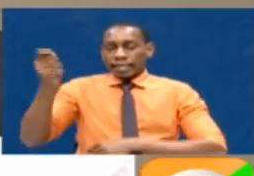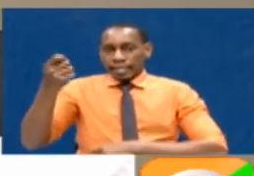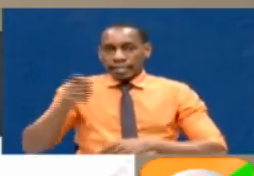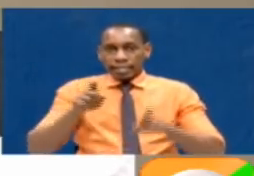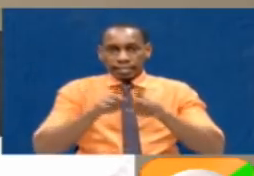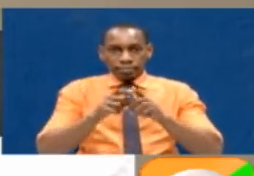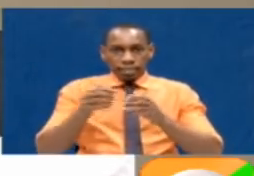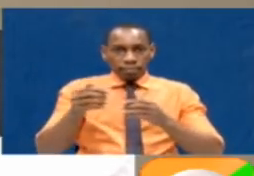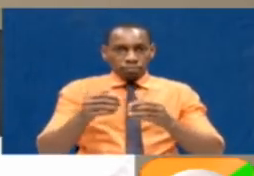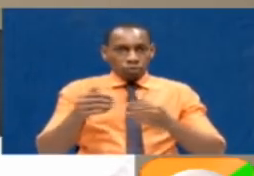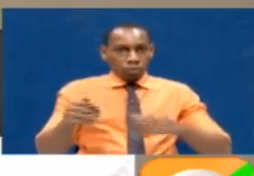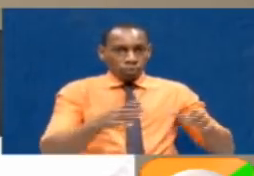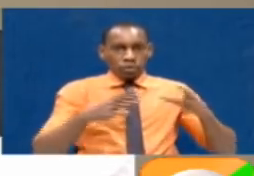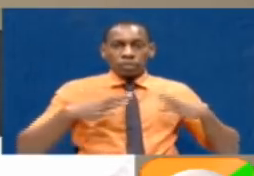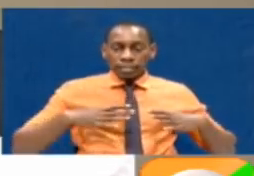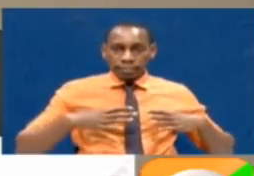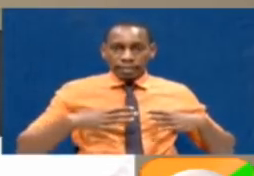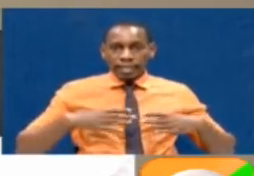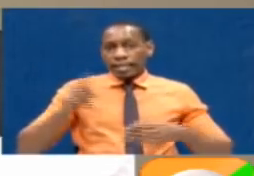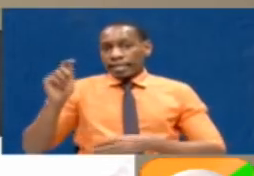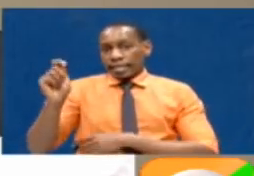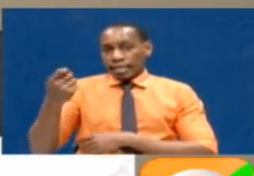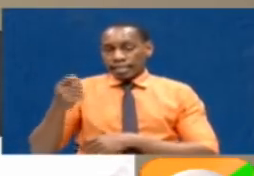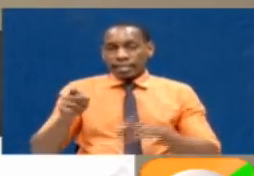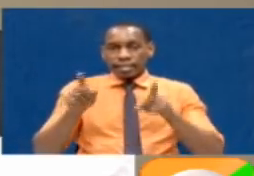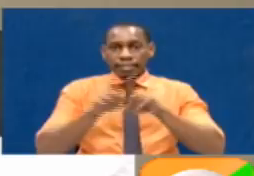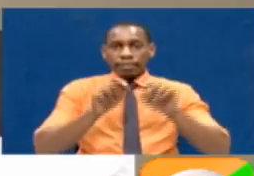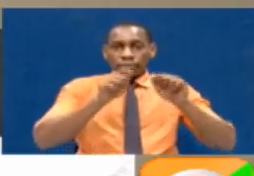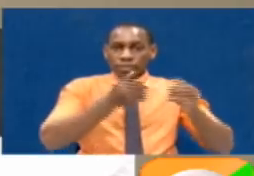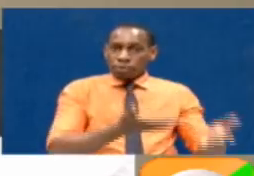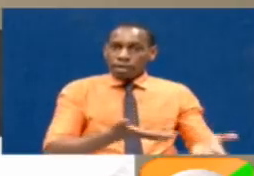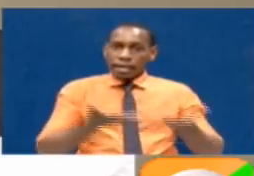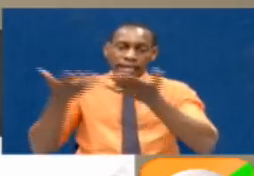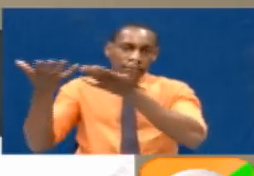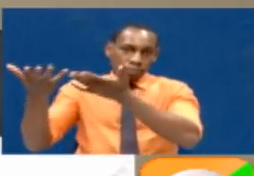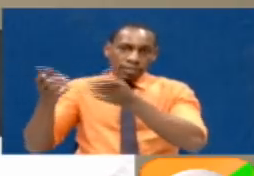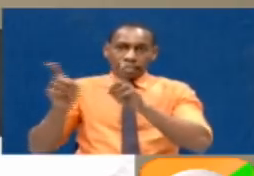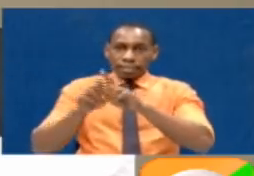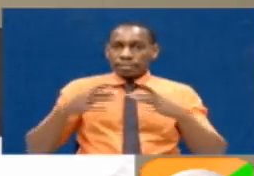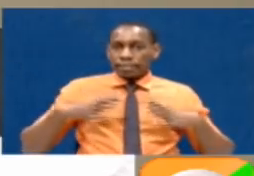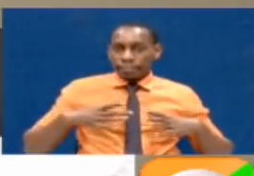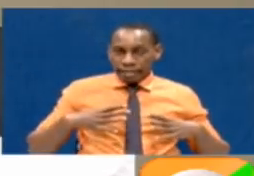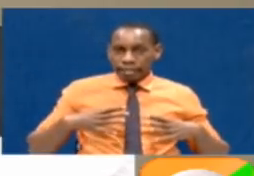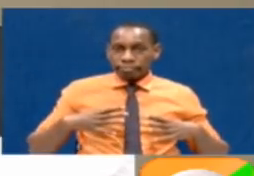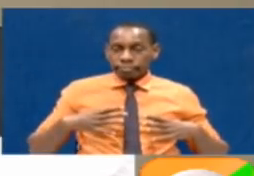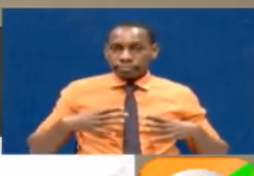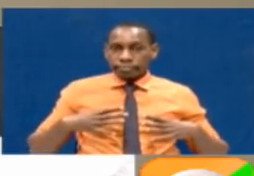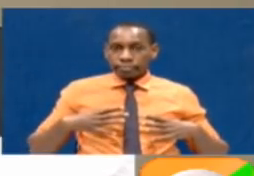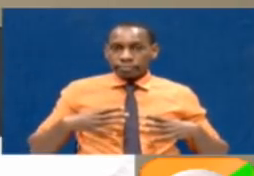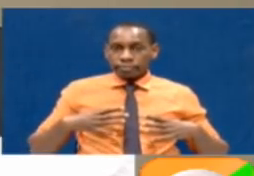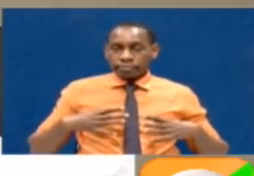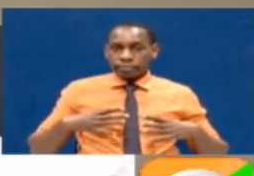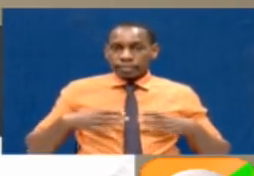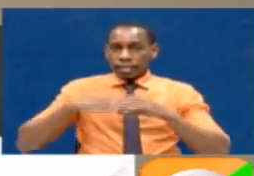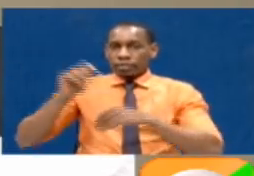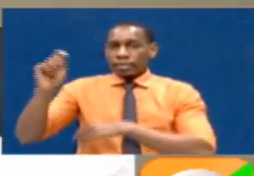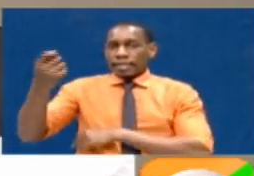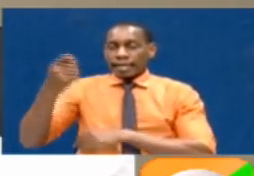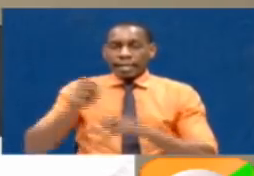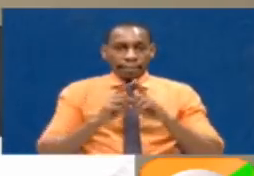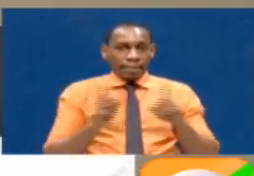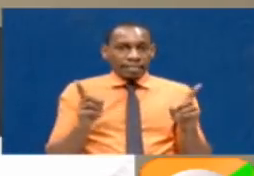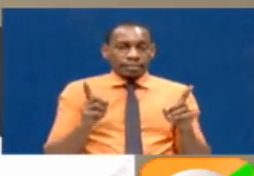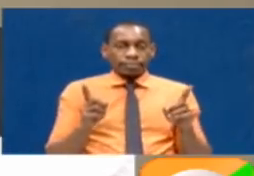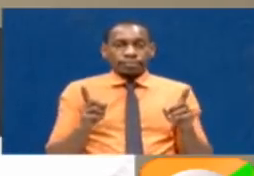is a source of pride for this country. We can export this pride beyond Kenya.